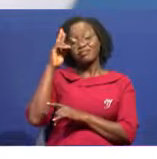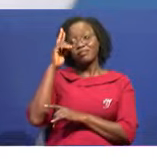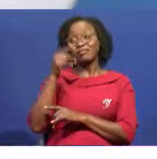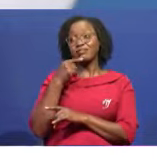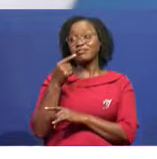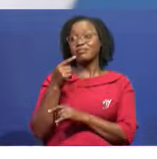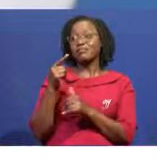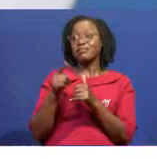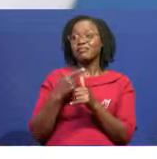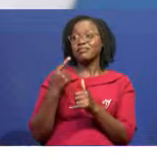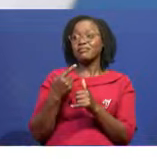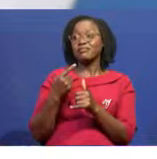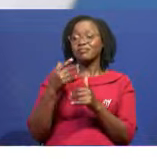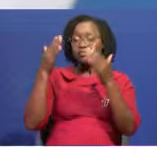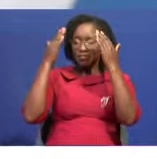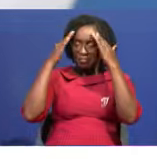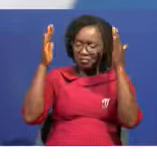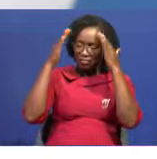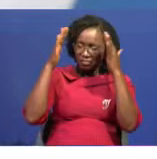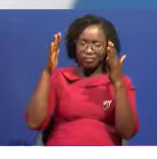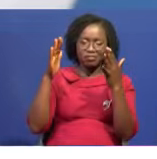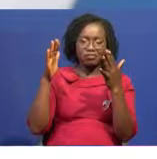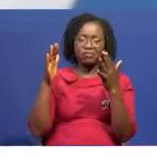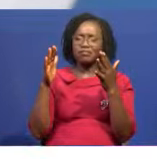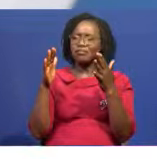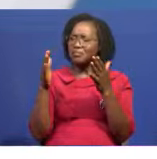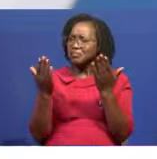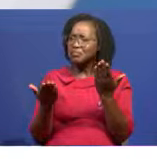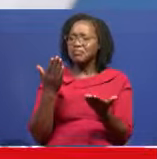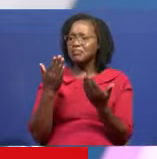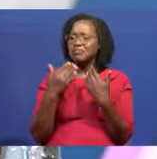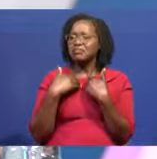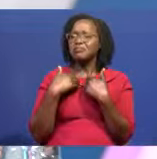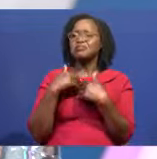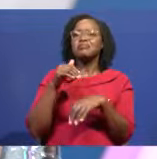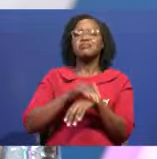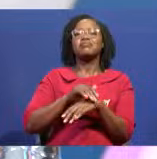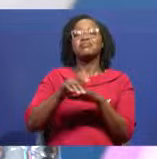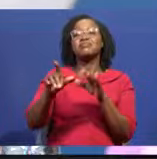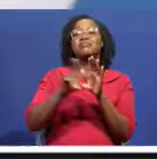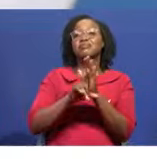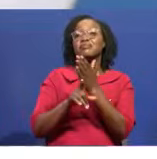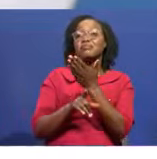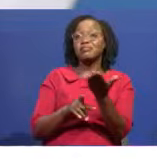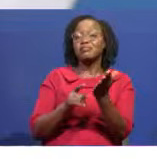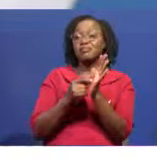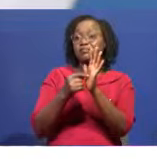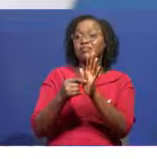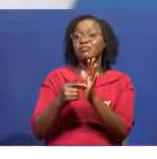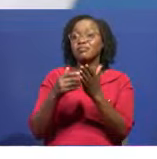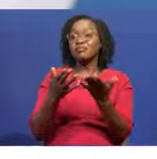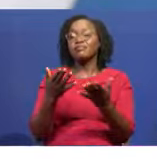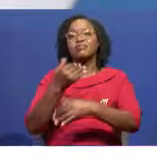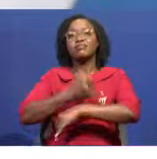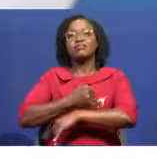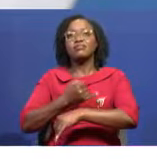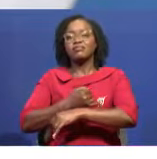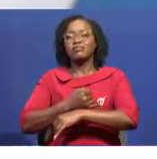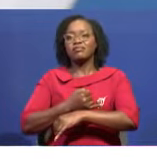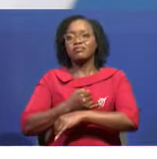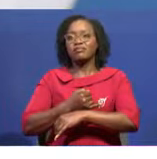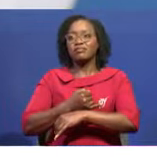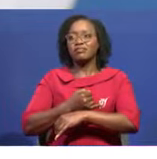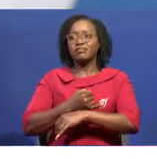mentioned, first of all, is the awareness issue. That even though we have the proper legislation that is there that shows how institutions are supposed